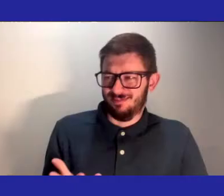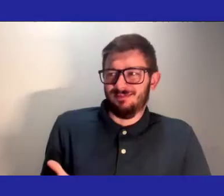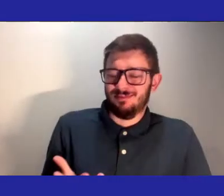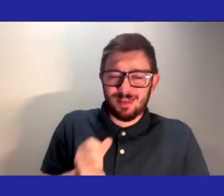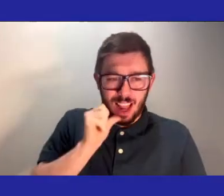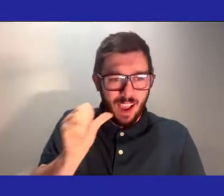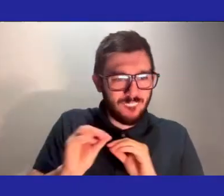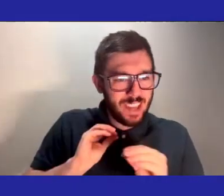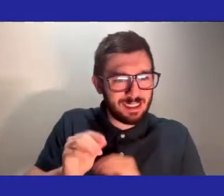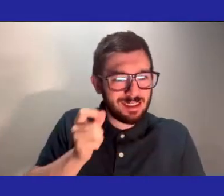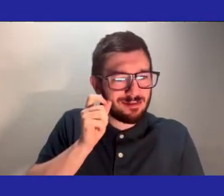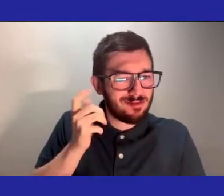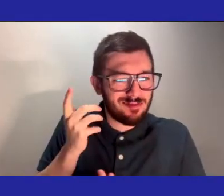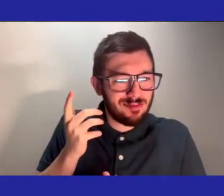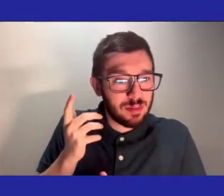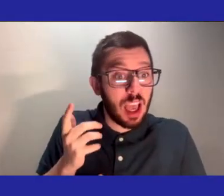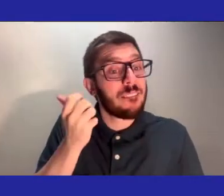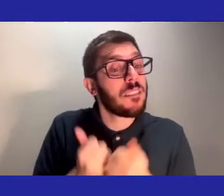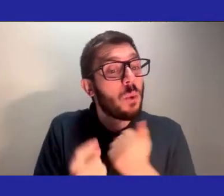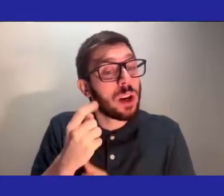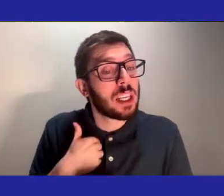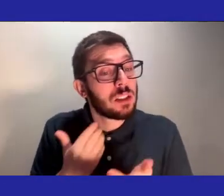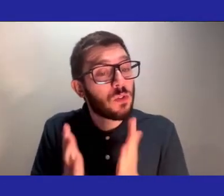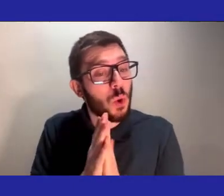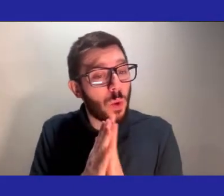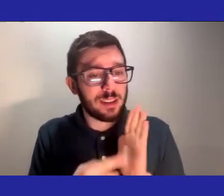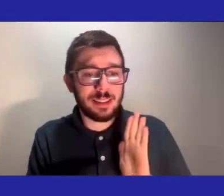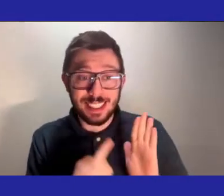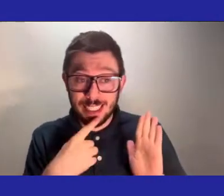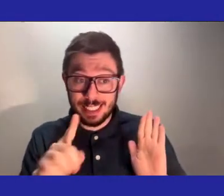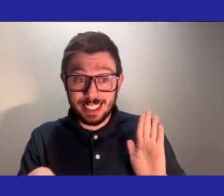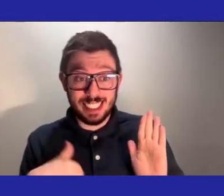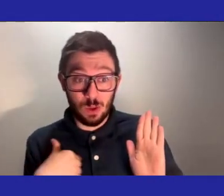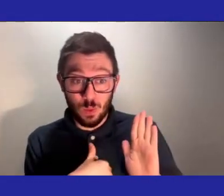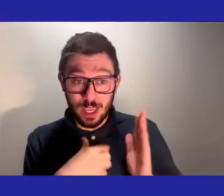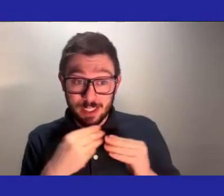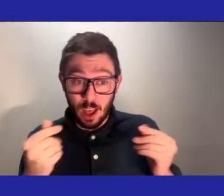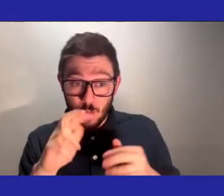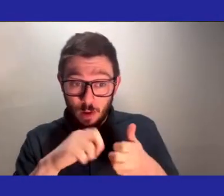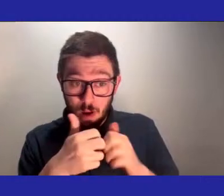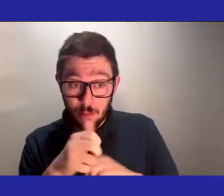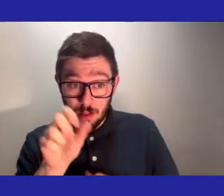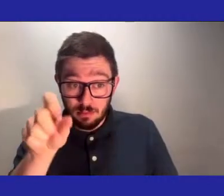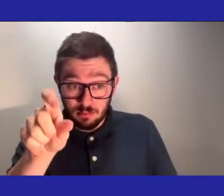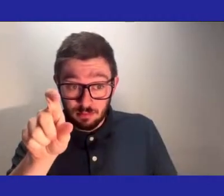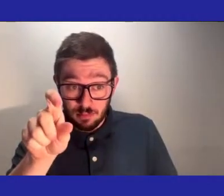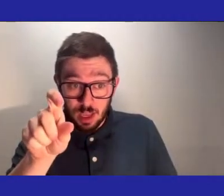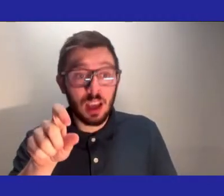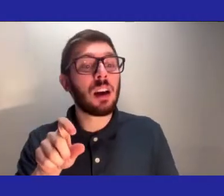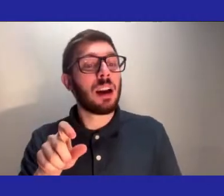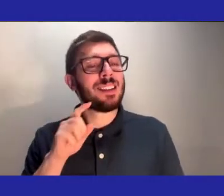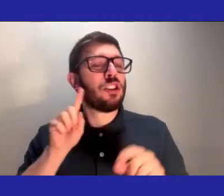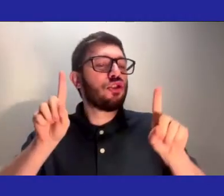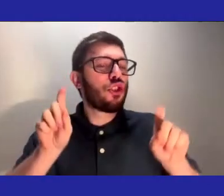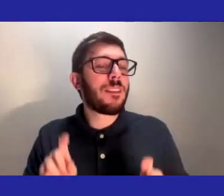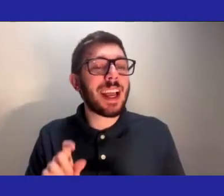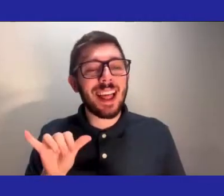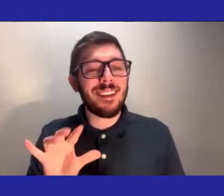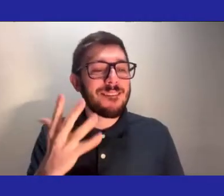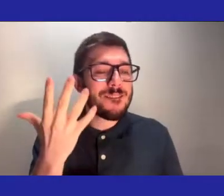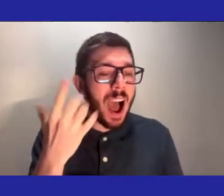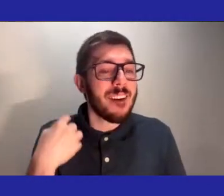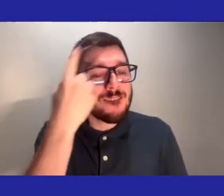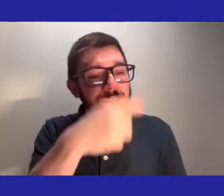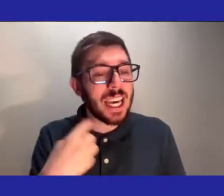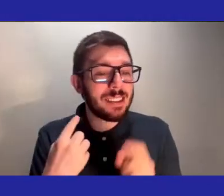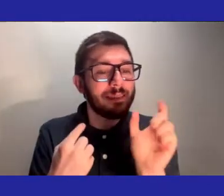a request to say, did we solve your problem? There's a quick little survey. It has like 5 faces and different, smiley faces